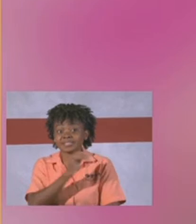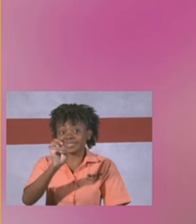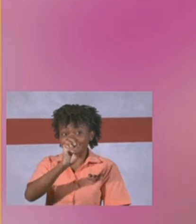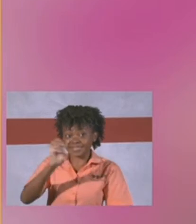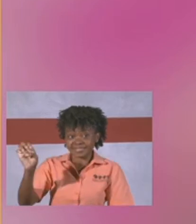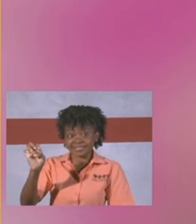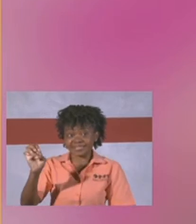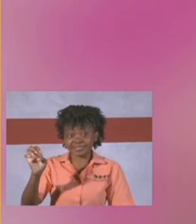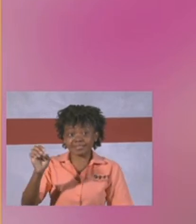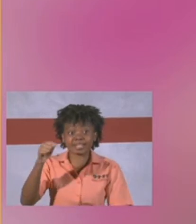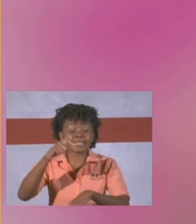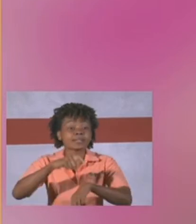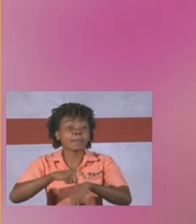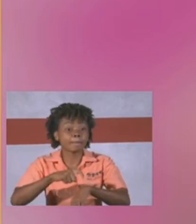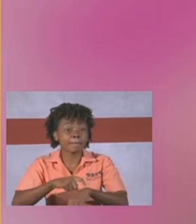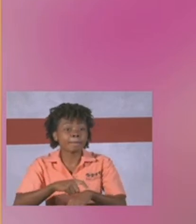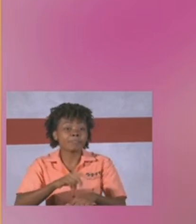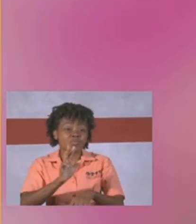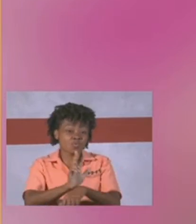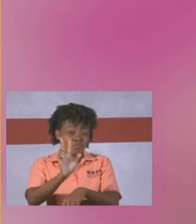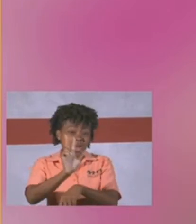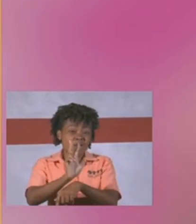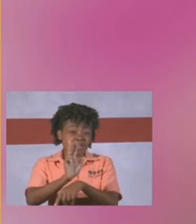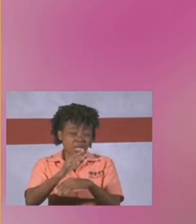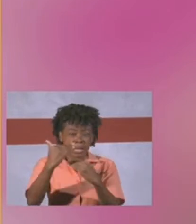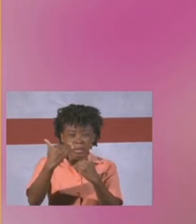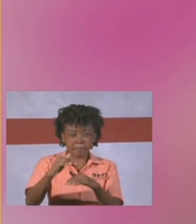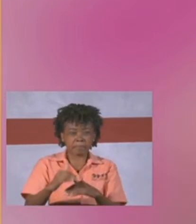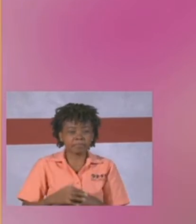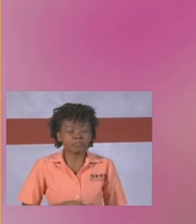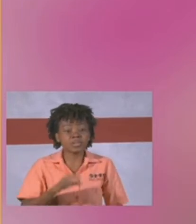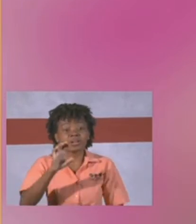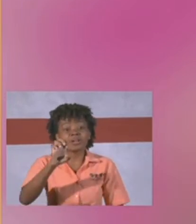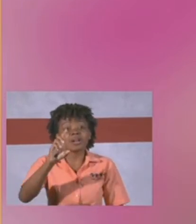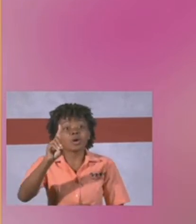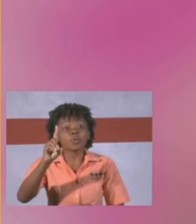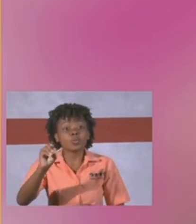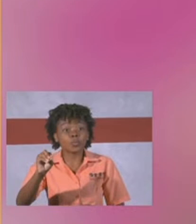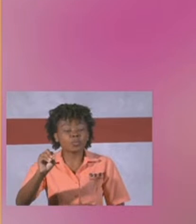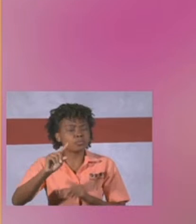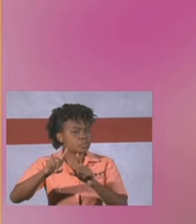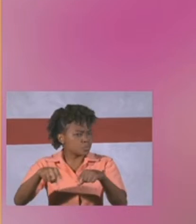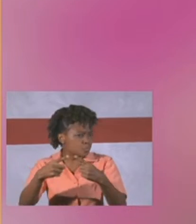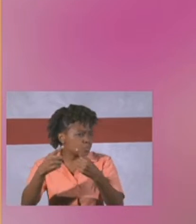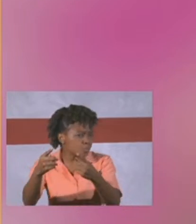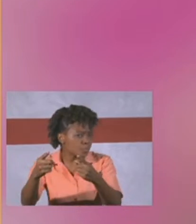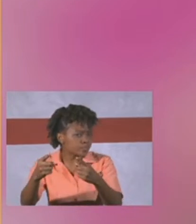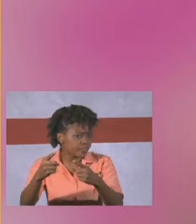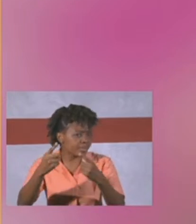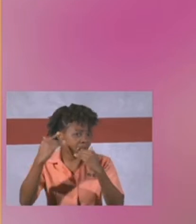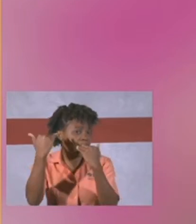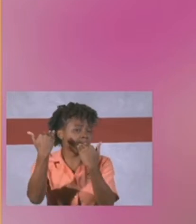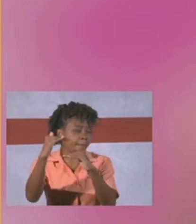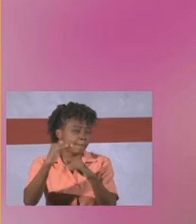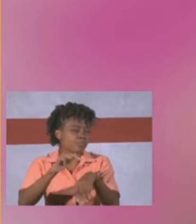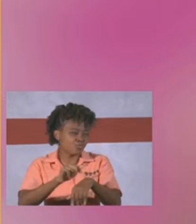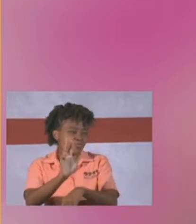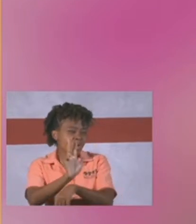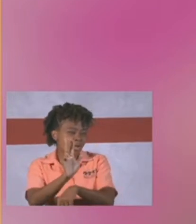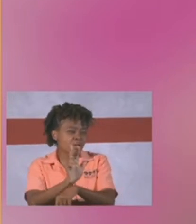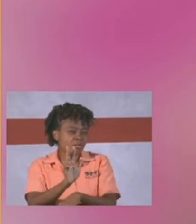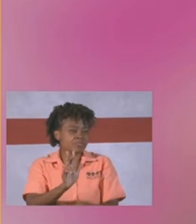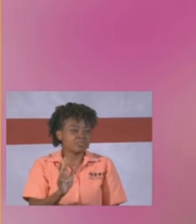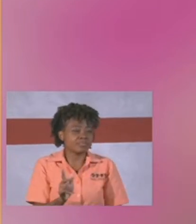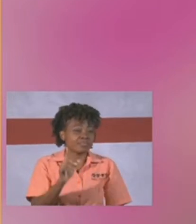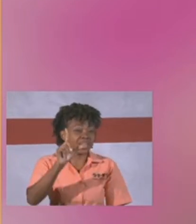go to Costat, El Dorado up until 3 p.m. if you want to get vaccinated, and Larry Gomes Stadium.